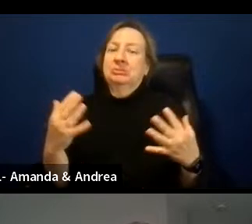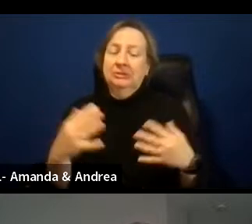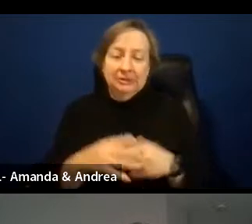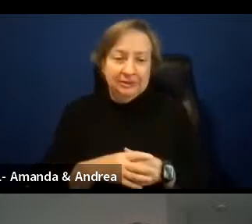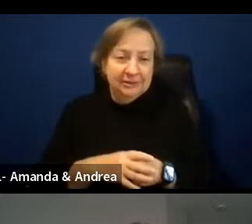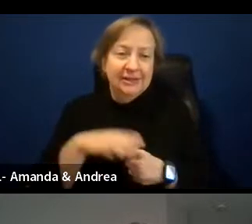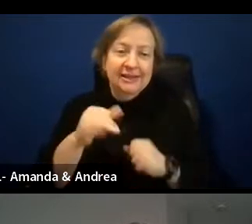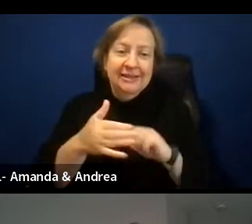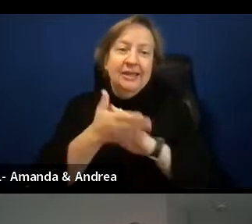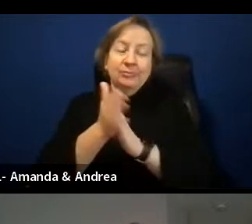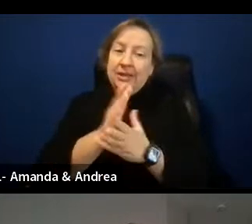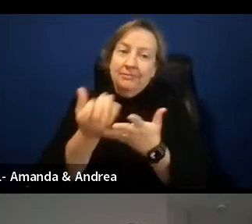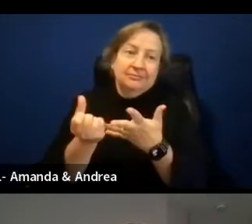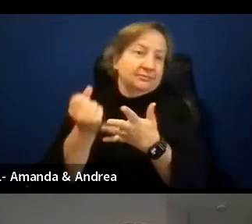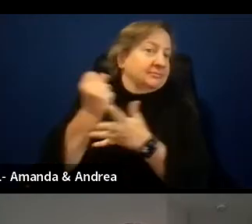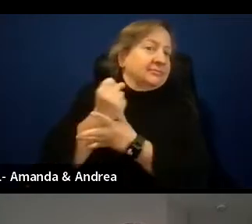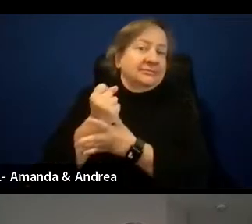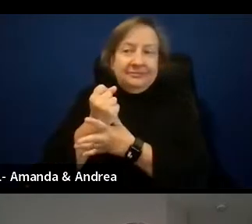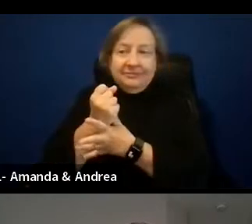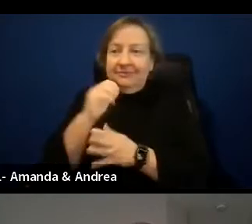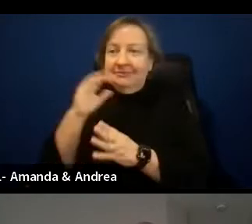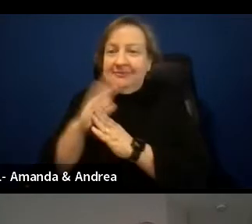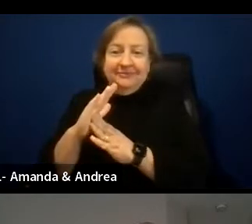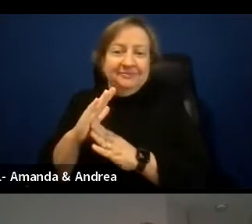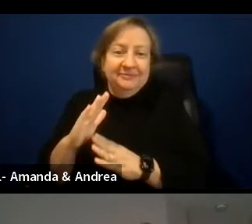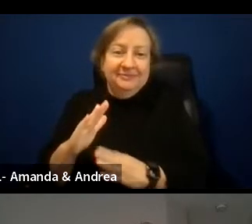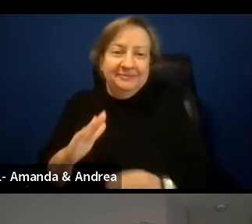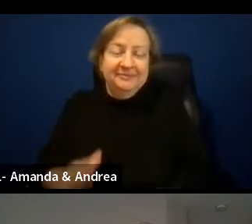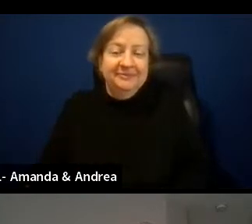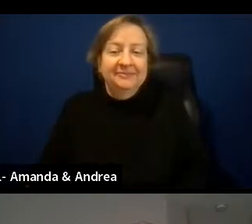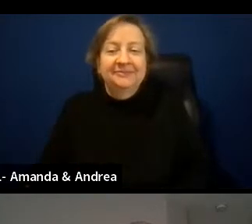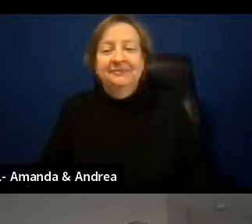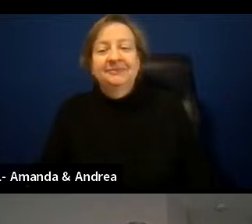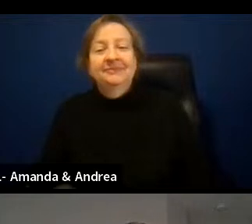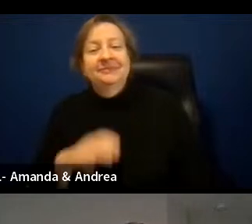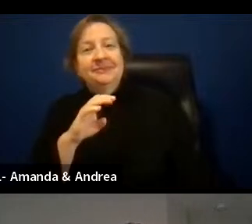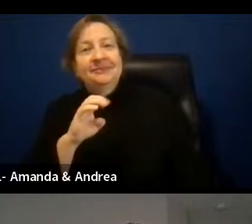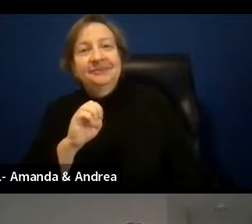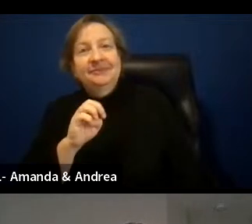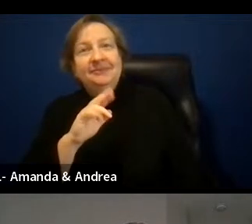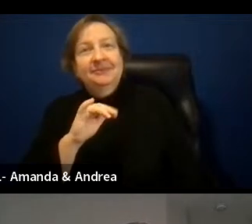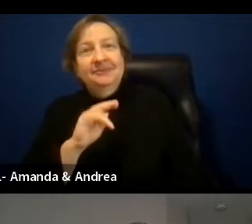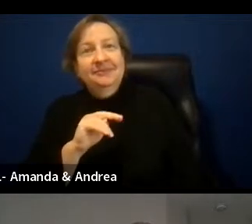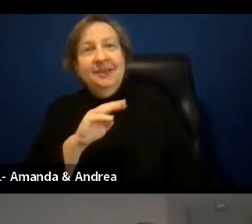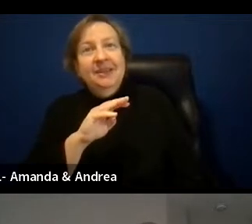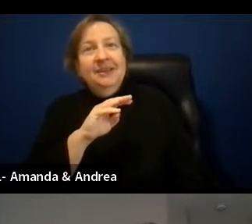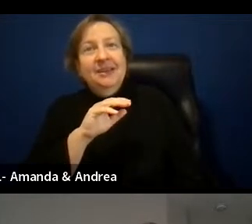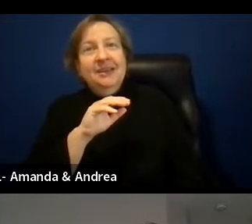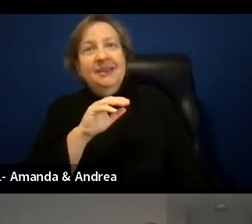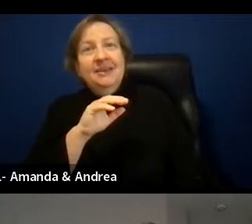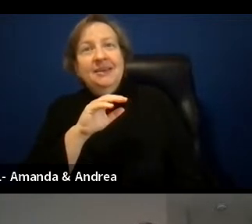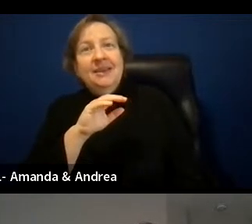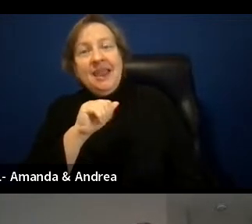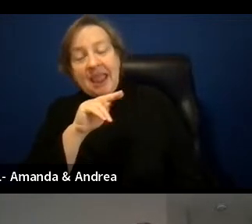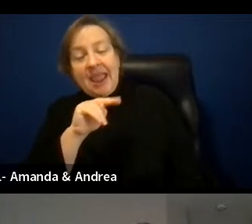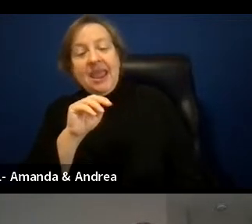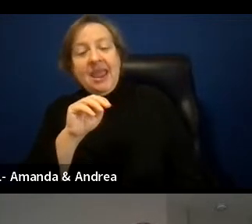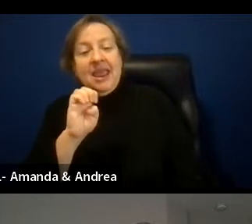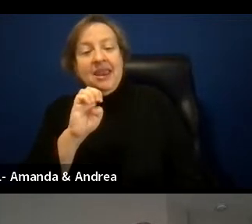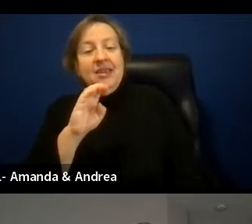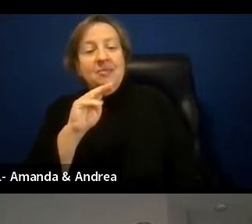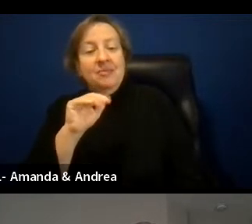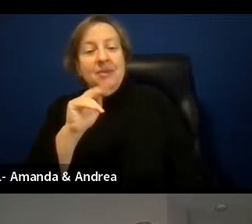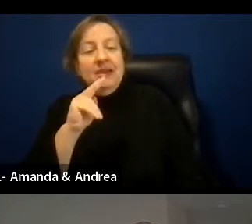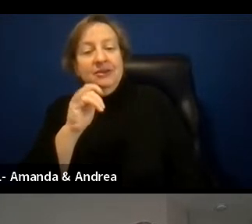That becomes the priority. And McInerney Ogle, Mayor for the City of Vancouver, she, her, and yes, I